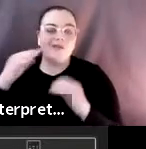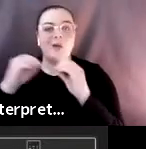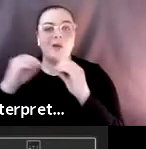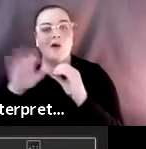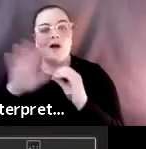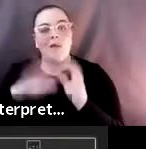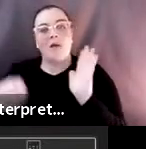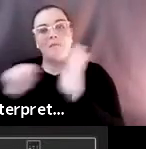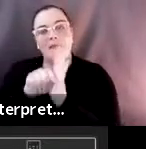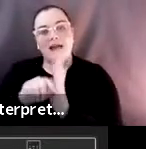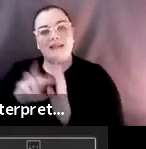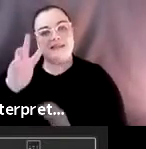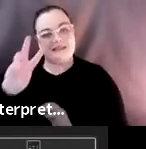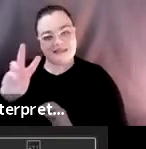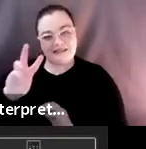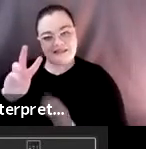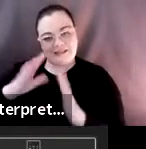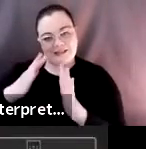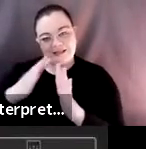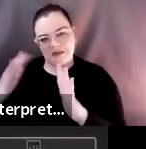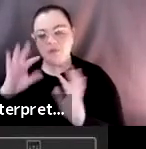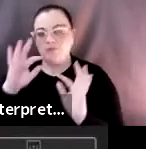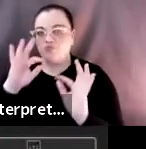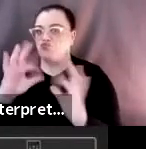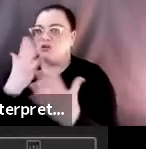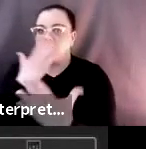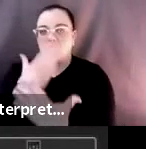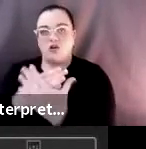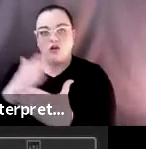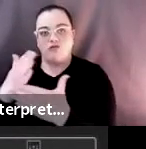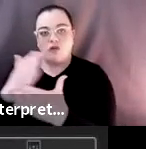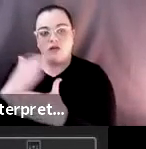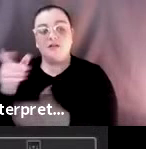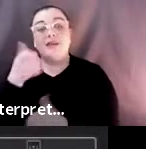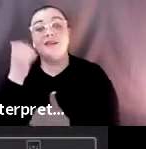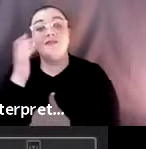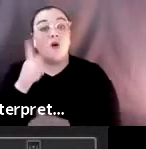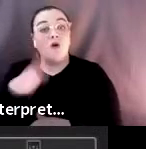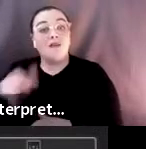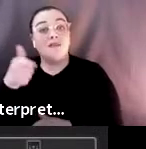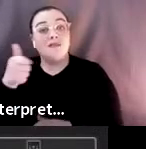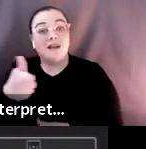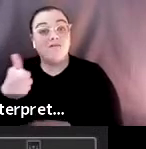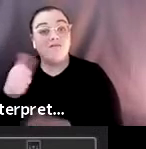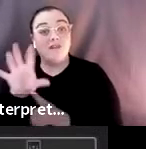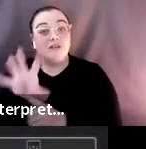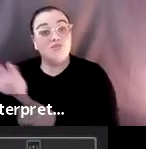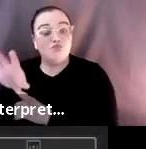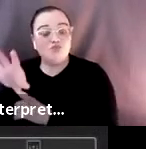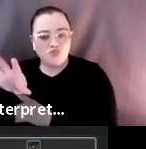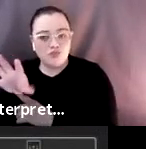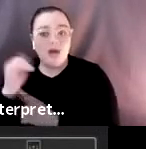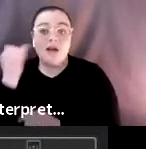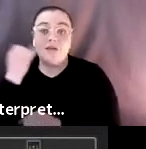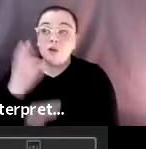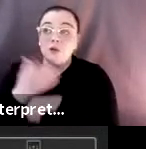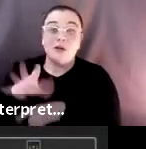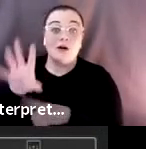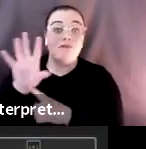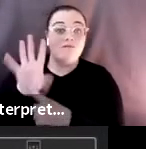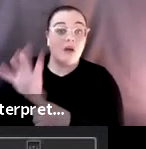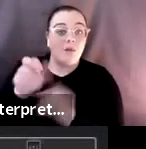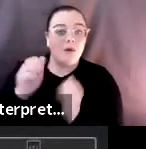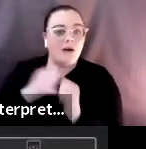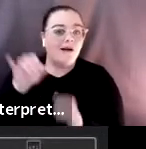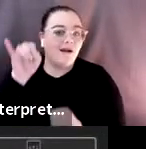we want to be. And you can go and basically for self-tape, if you more or less are shooting on an iPhone, this